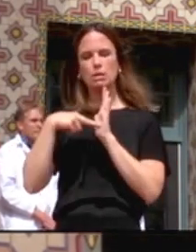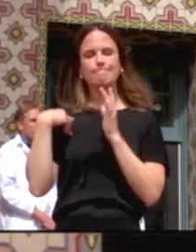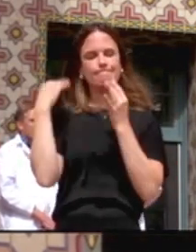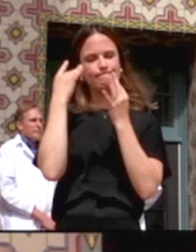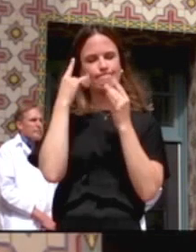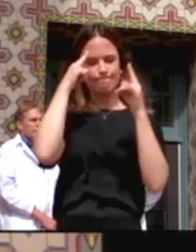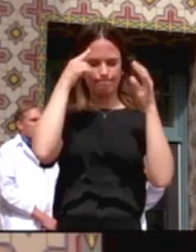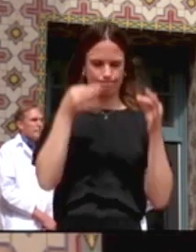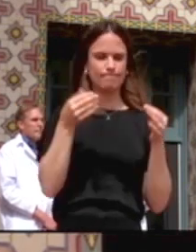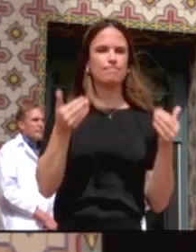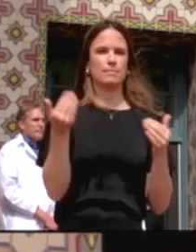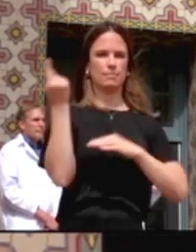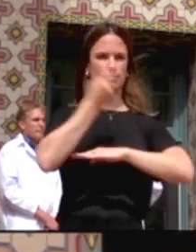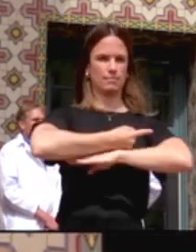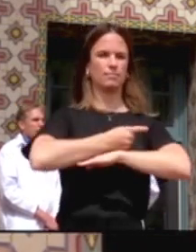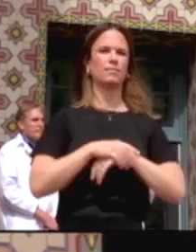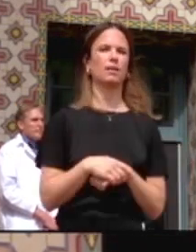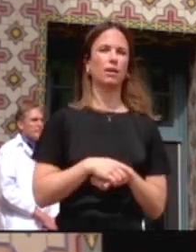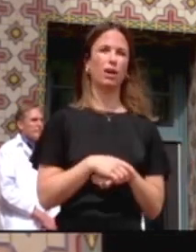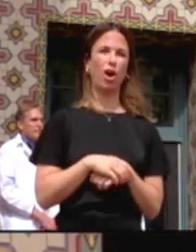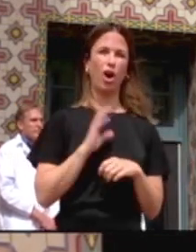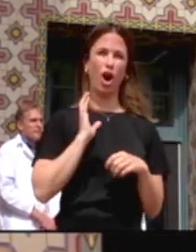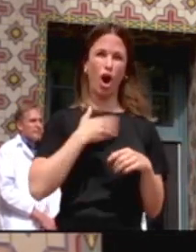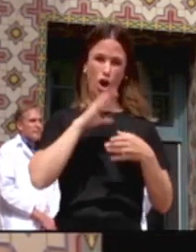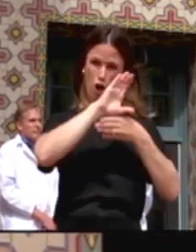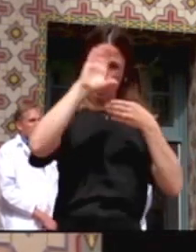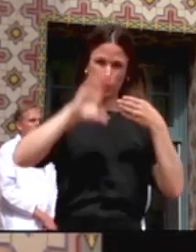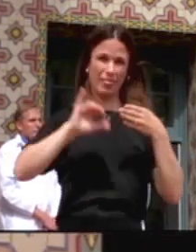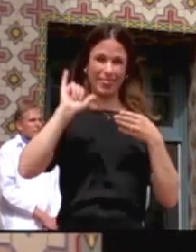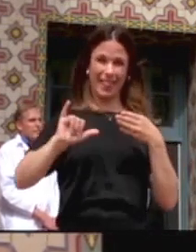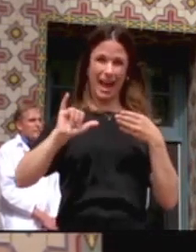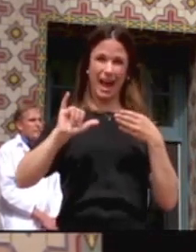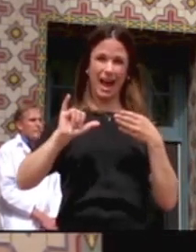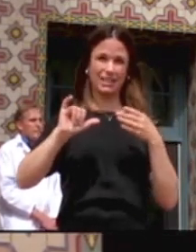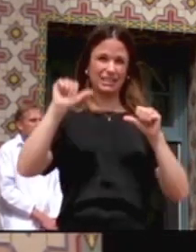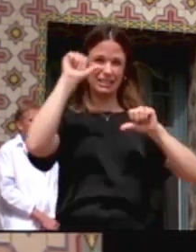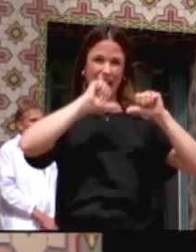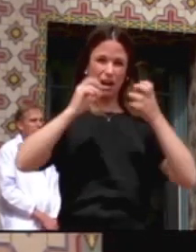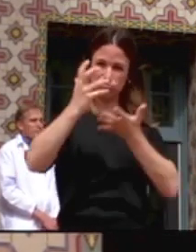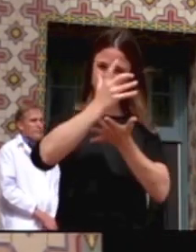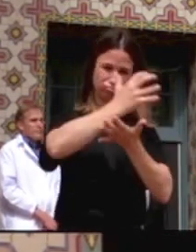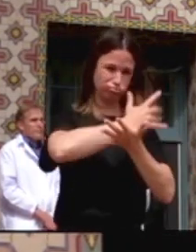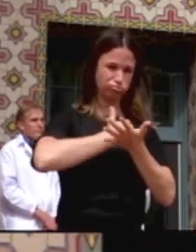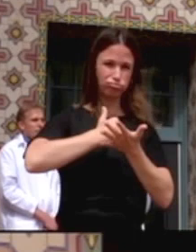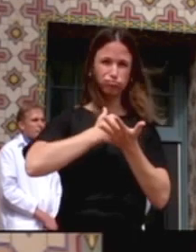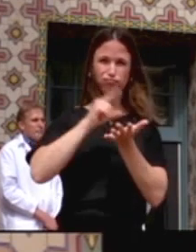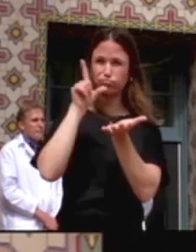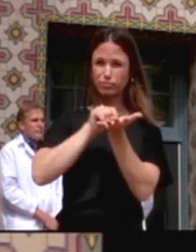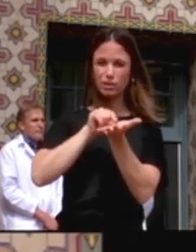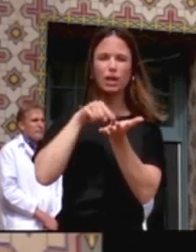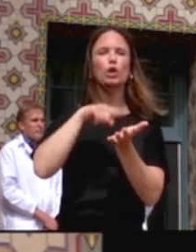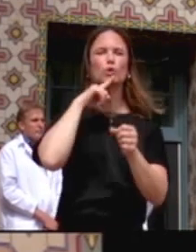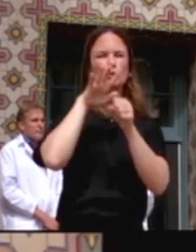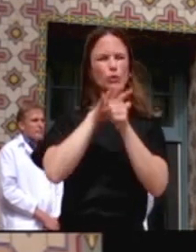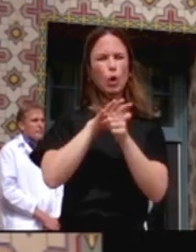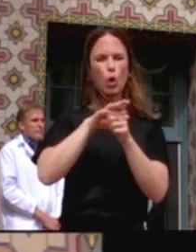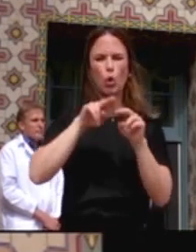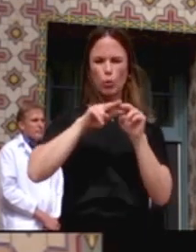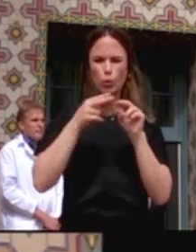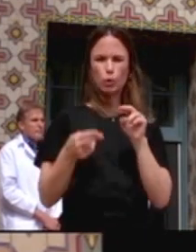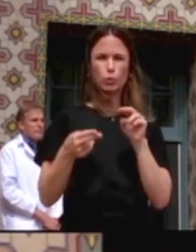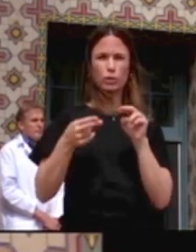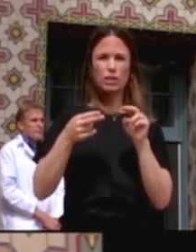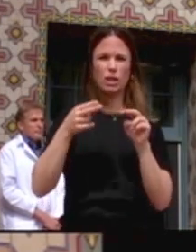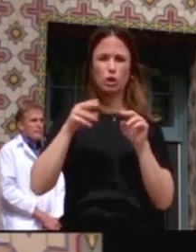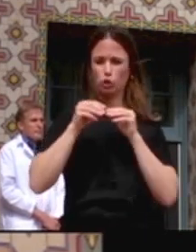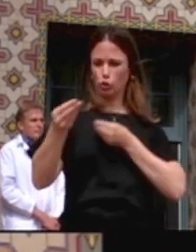The conclusions of that scientific brief stress that reducing transmission in schools